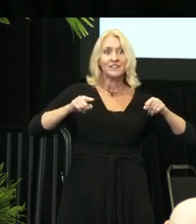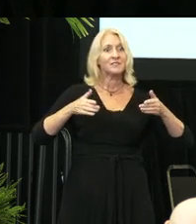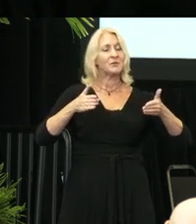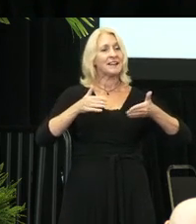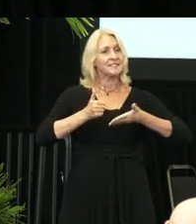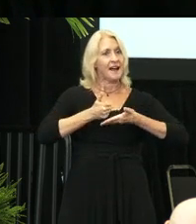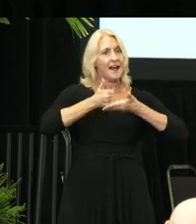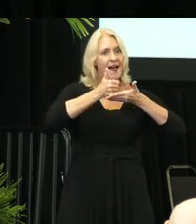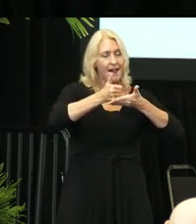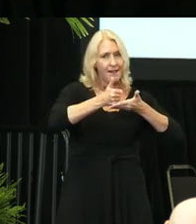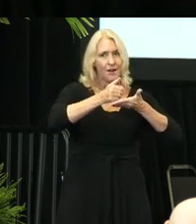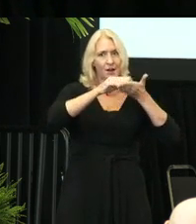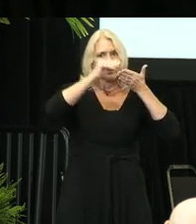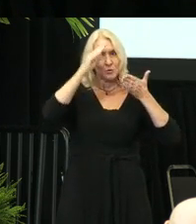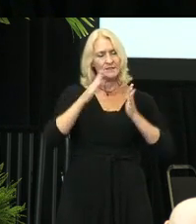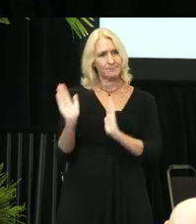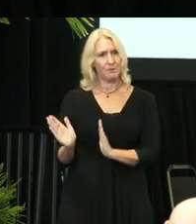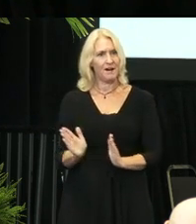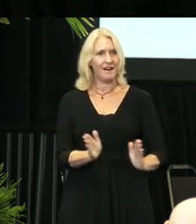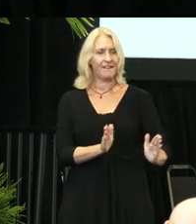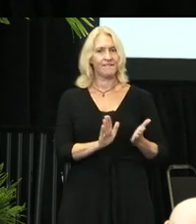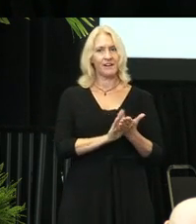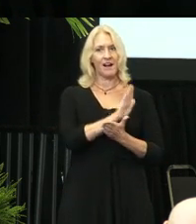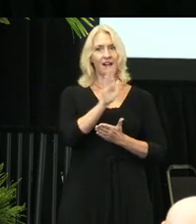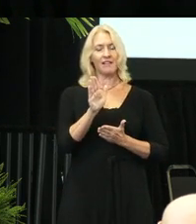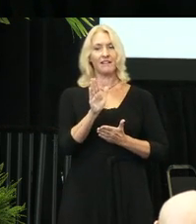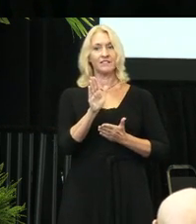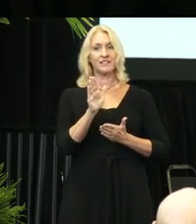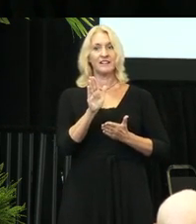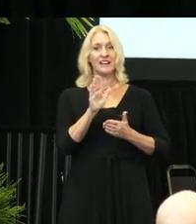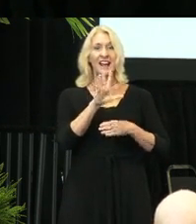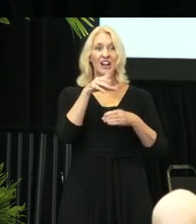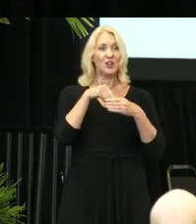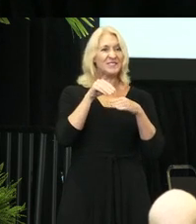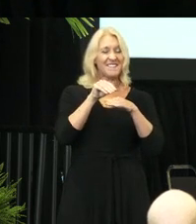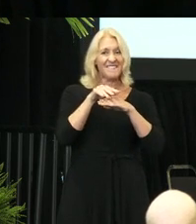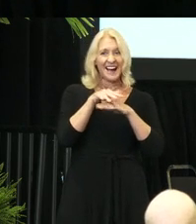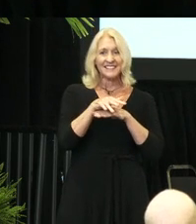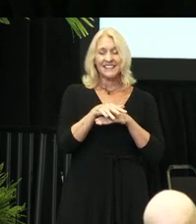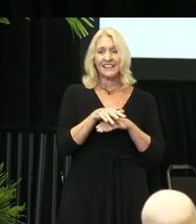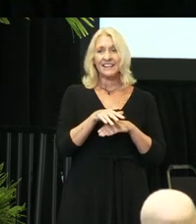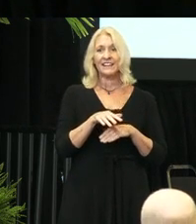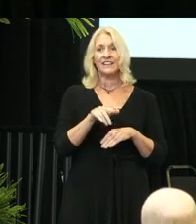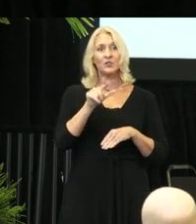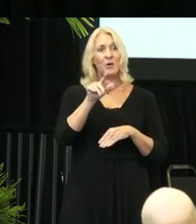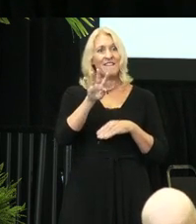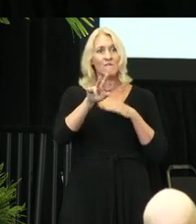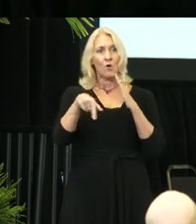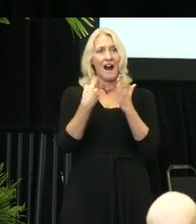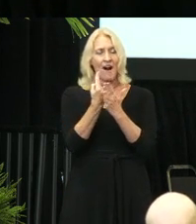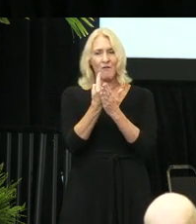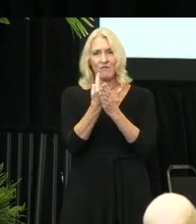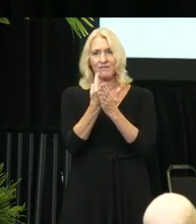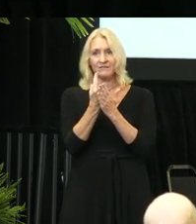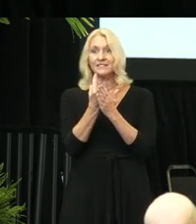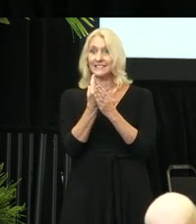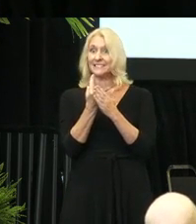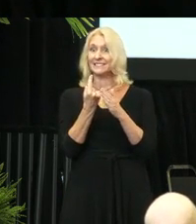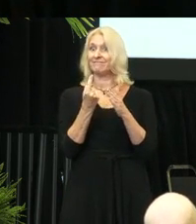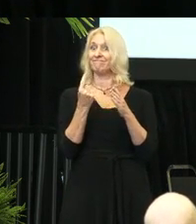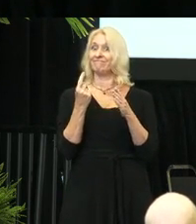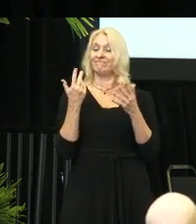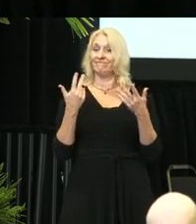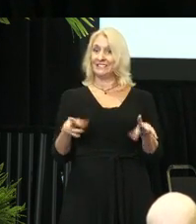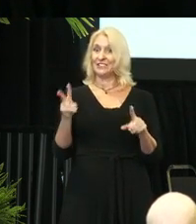preparing for college and includes dedicated advising 24 hours after application to help